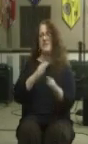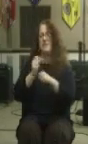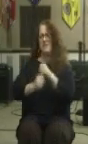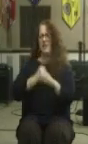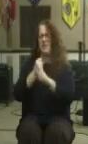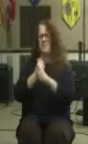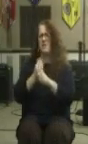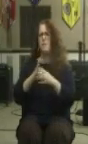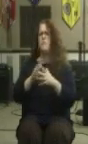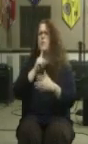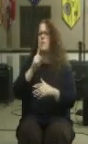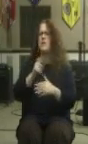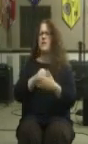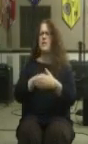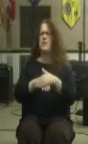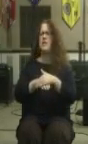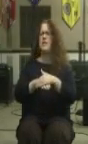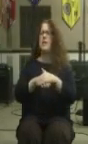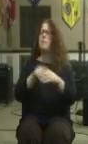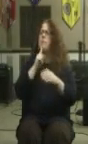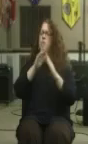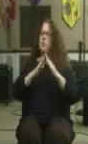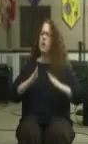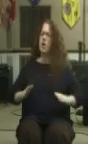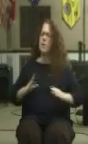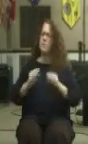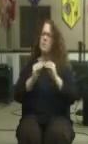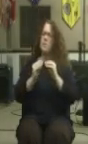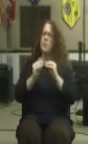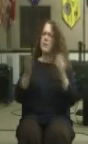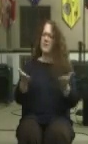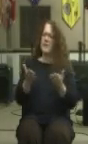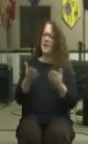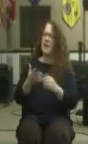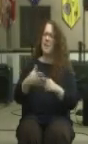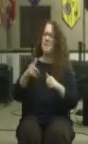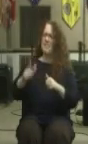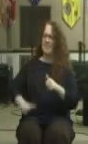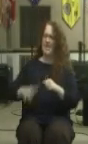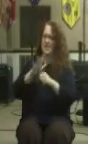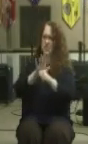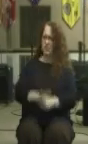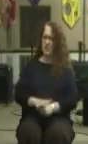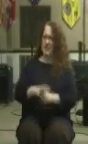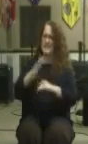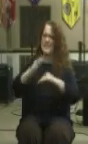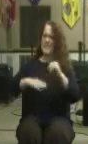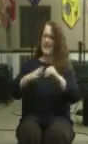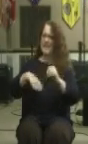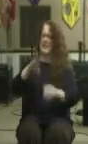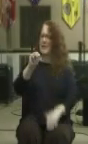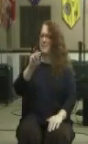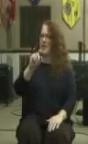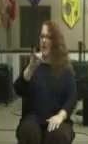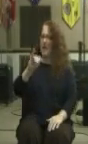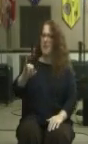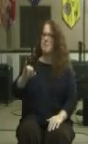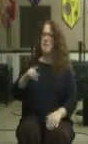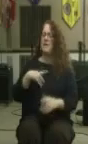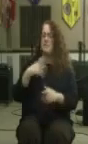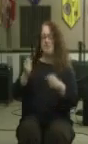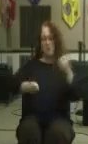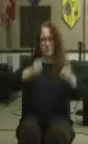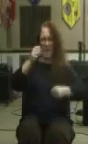I realized over the years? I'm a lot more calm in this city than I would be in Miami. I'm less stressed here than I was stressed over